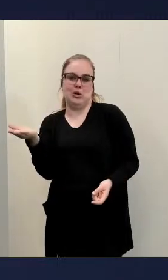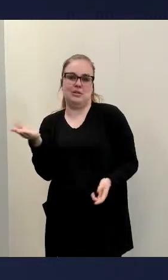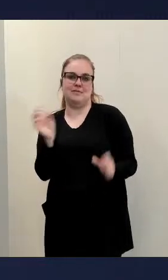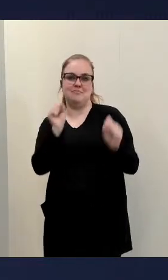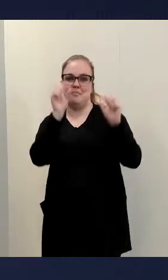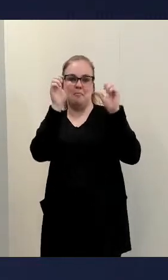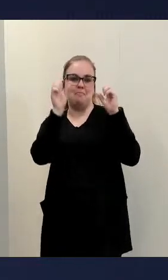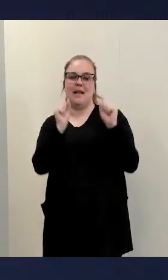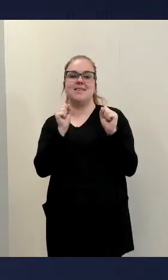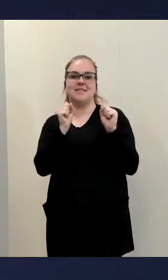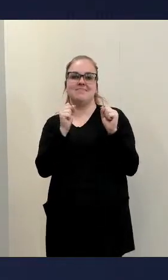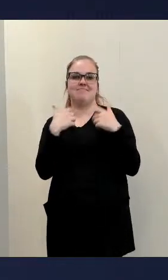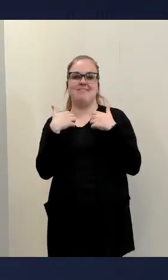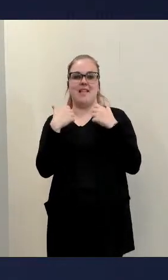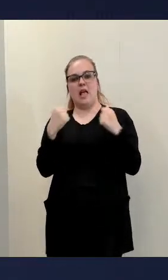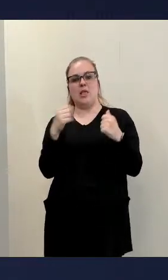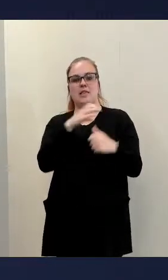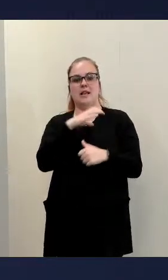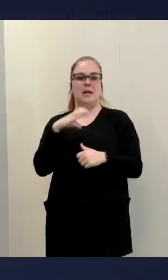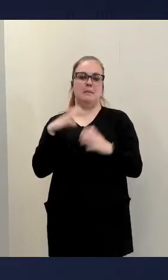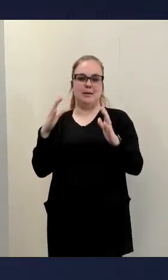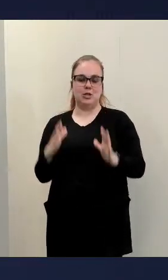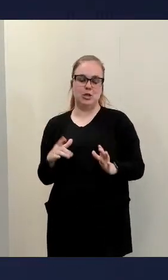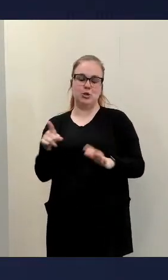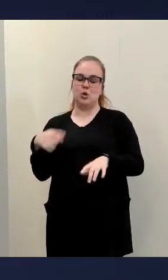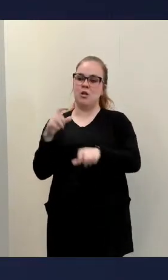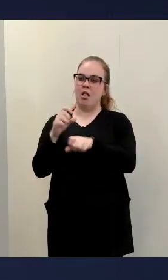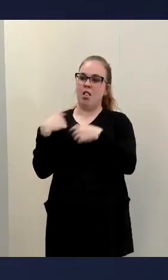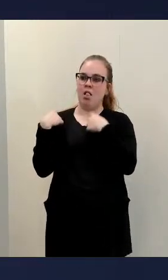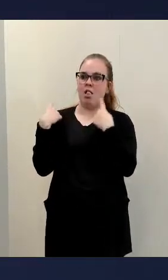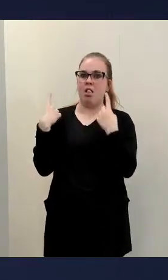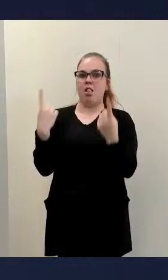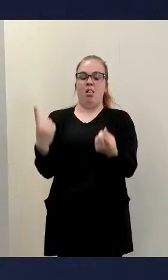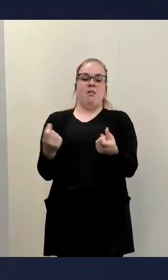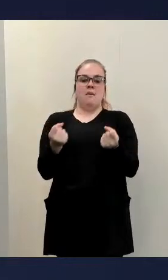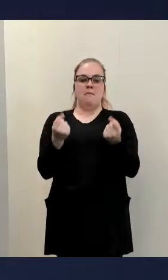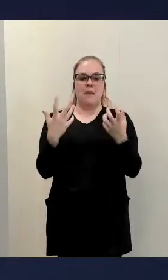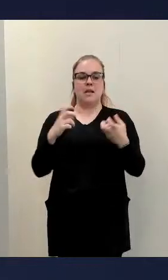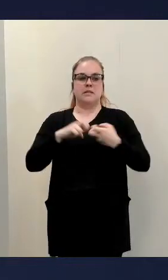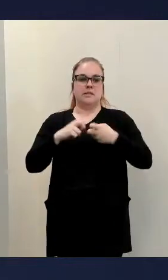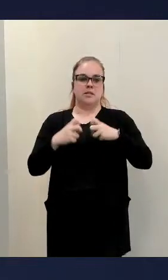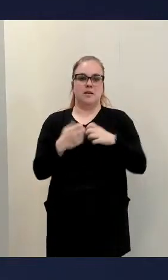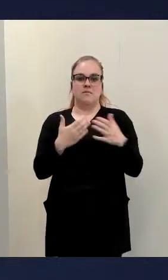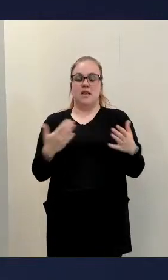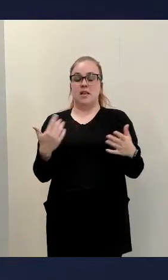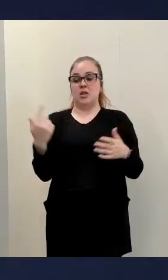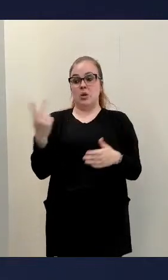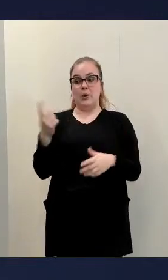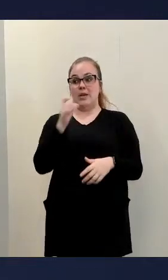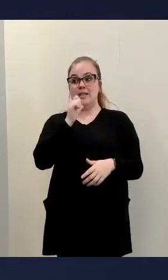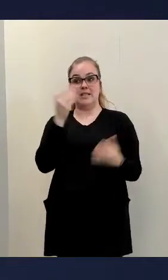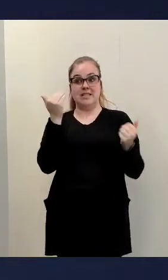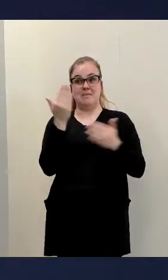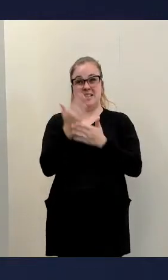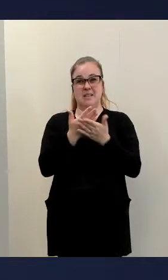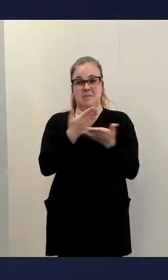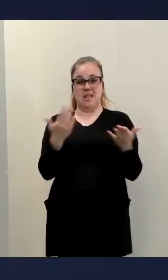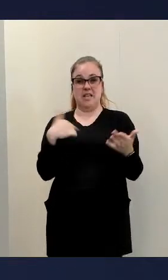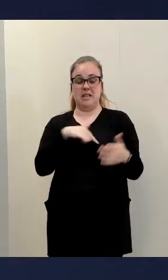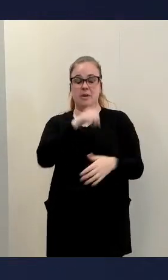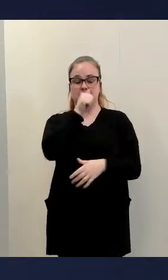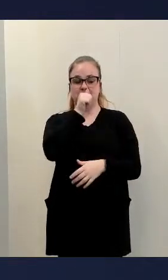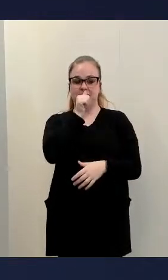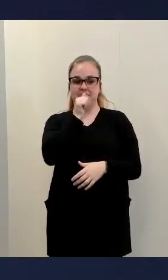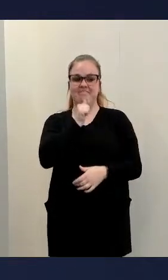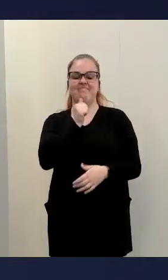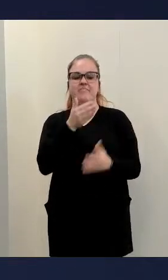incredible health commissioner, who's worked through so many difficult things. I think neither of us expected some of the things that we've dealt with